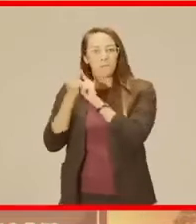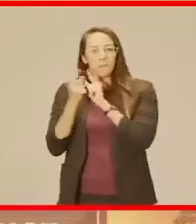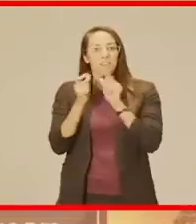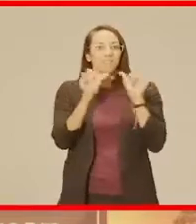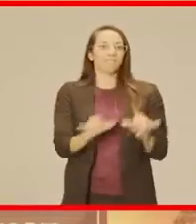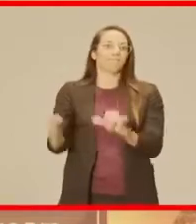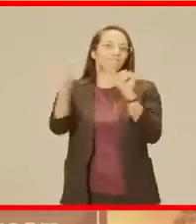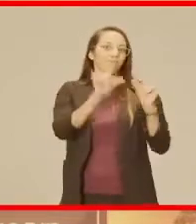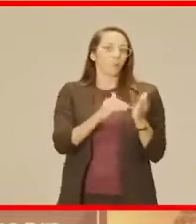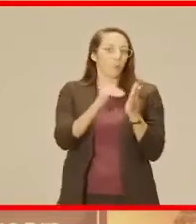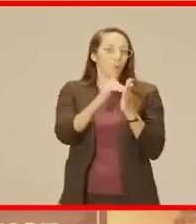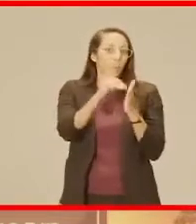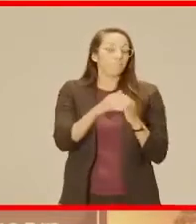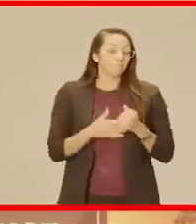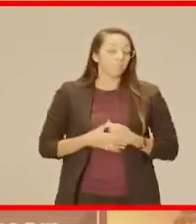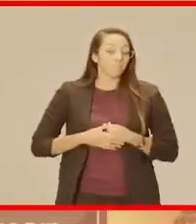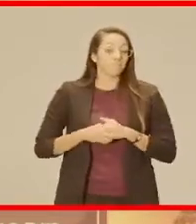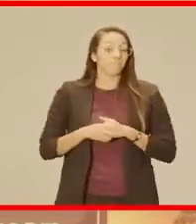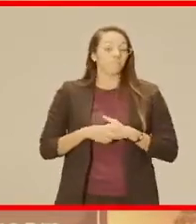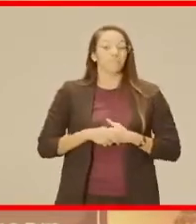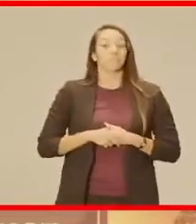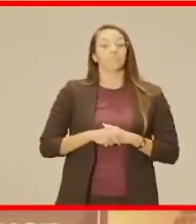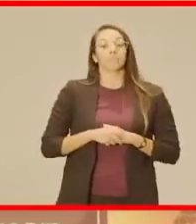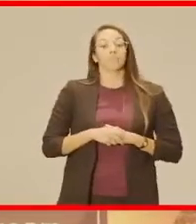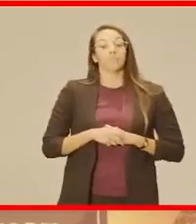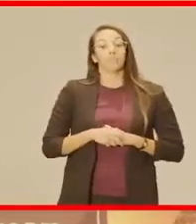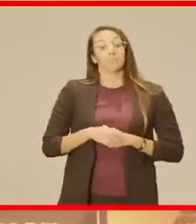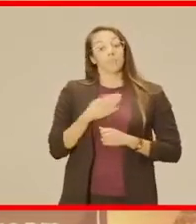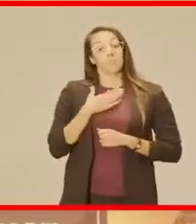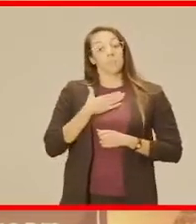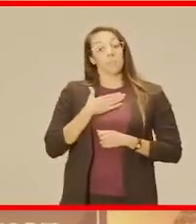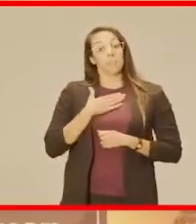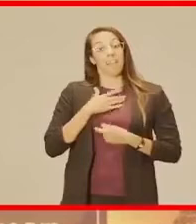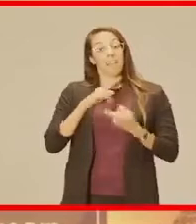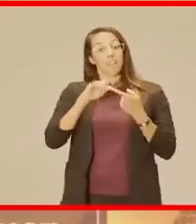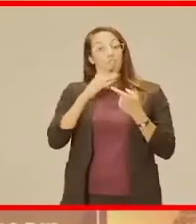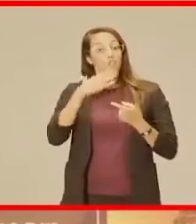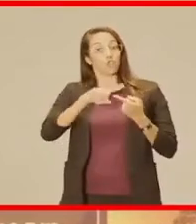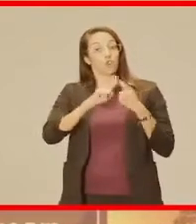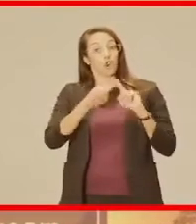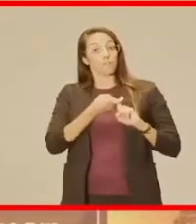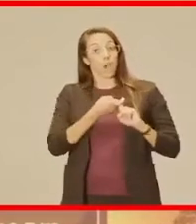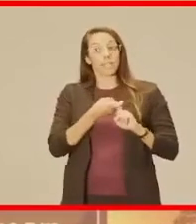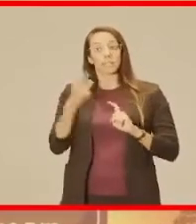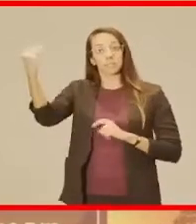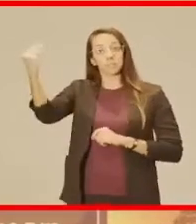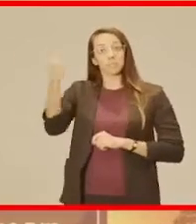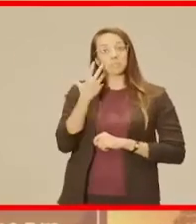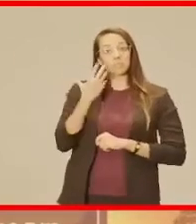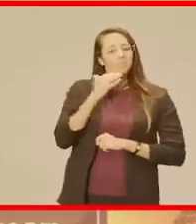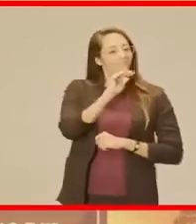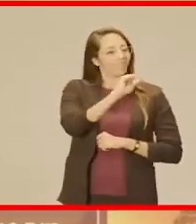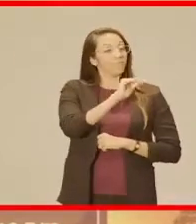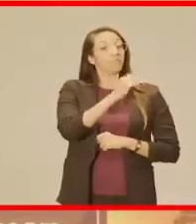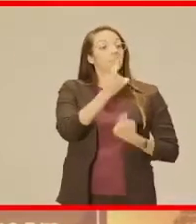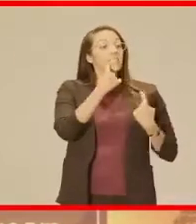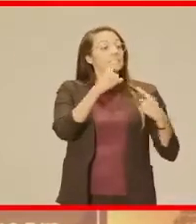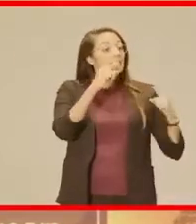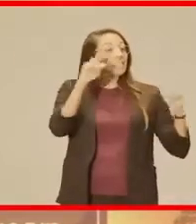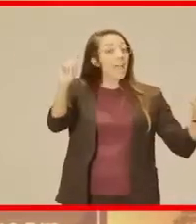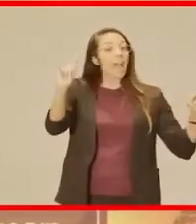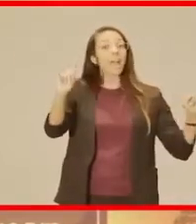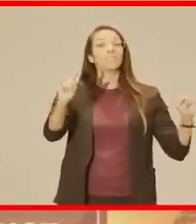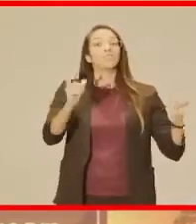Indeed, some of my friends with disabilities have even concluded that the success in accommodating